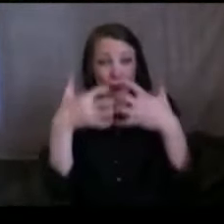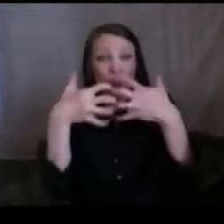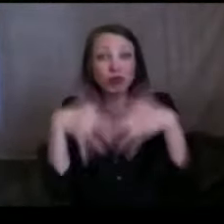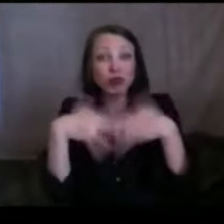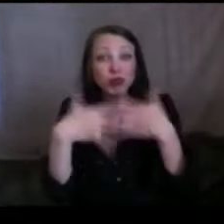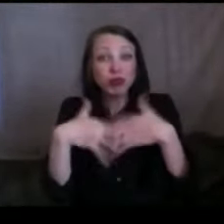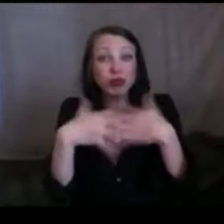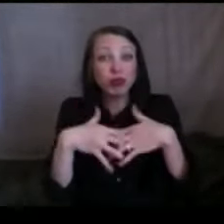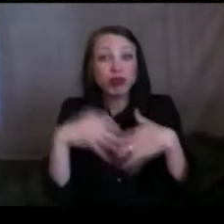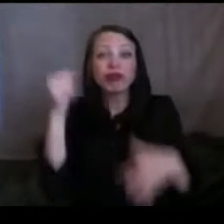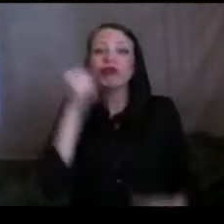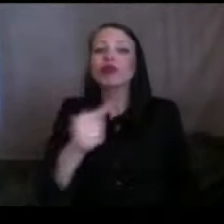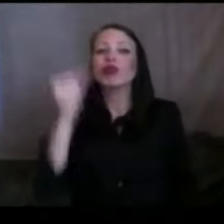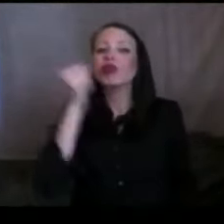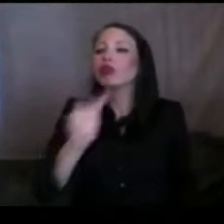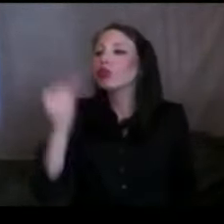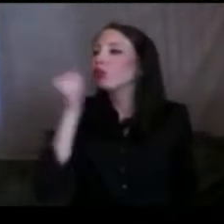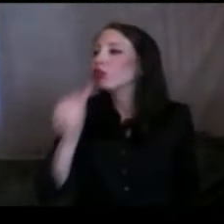we do in daily,